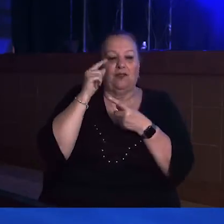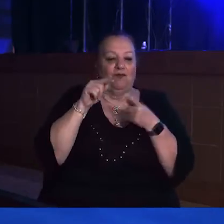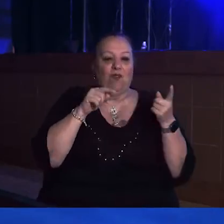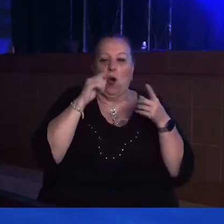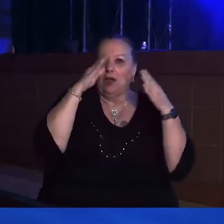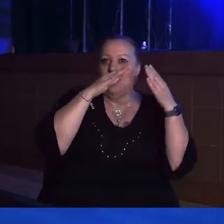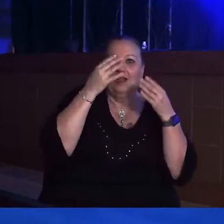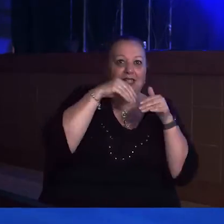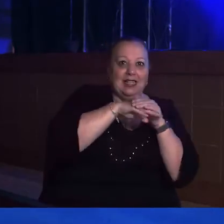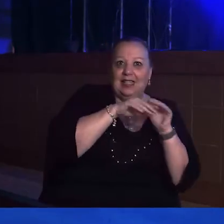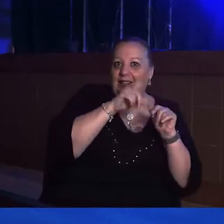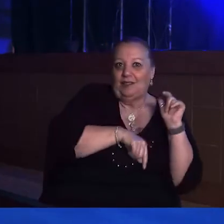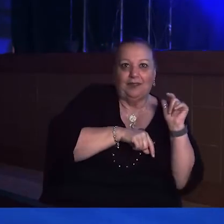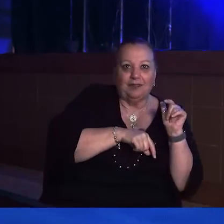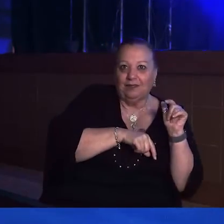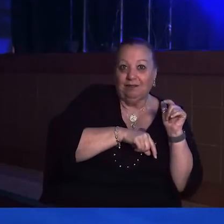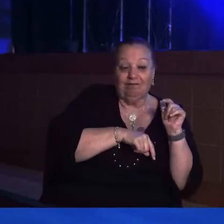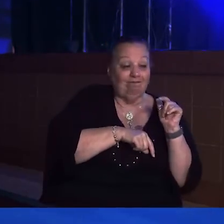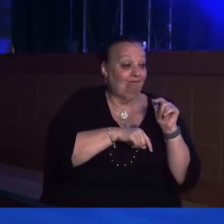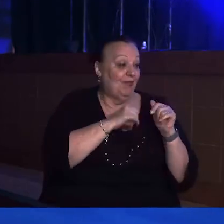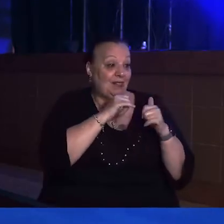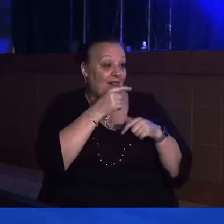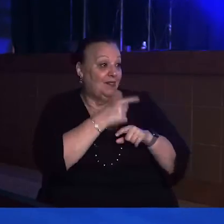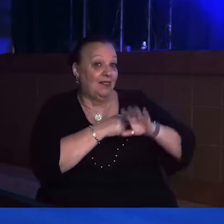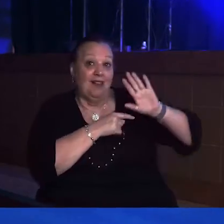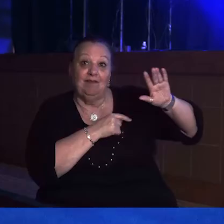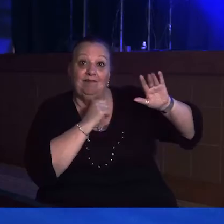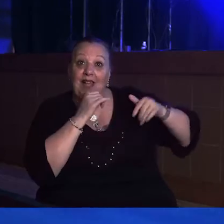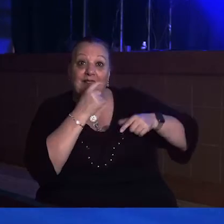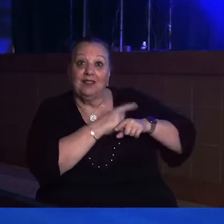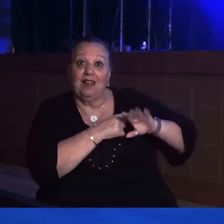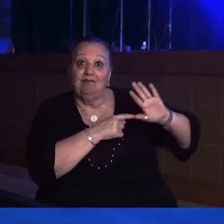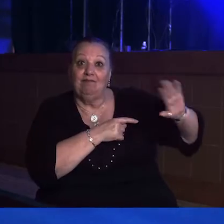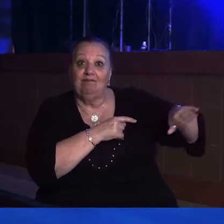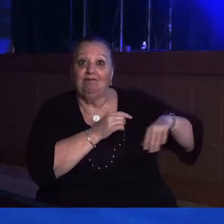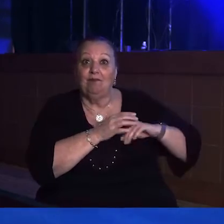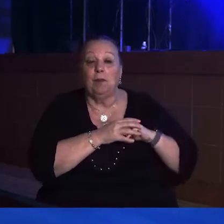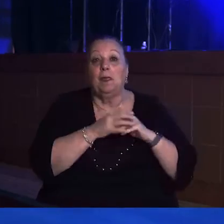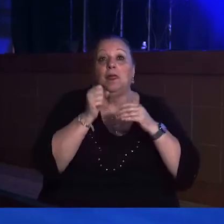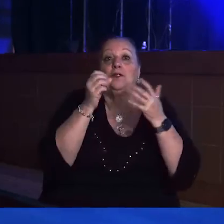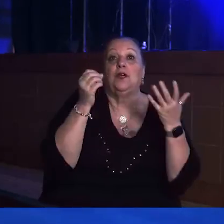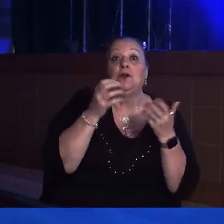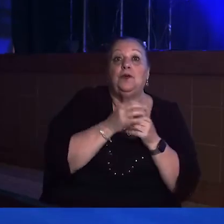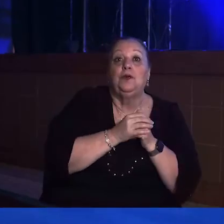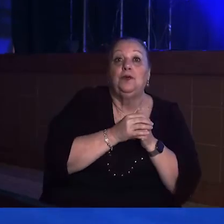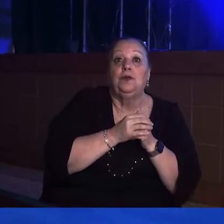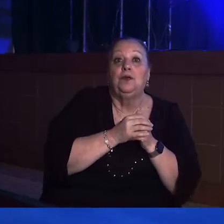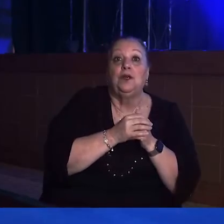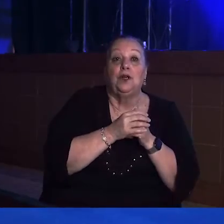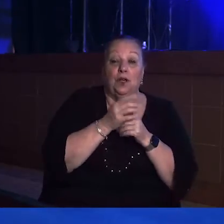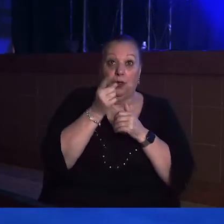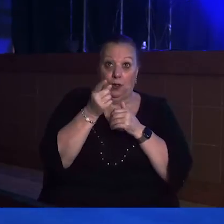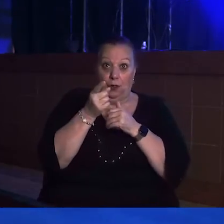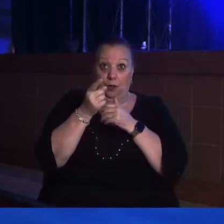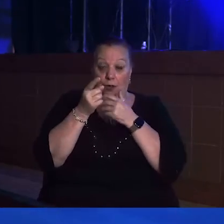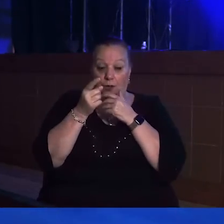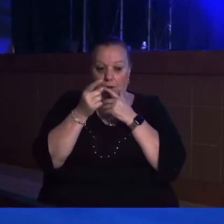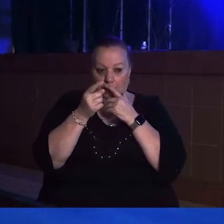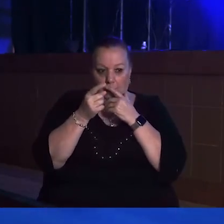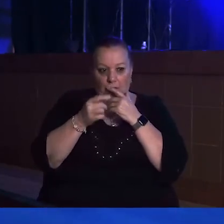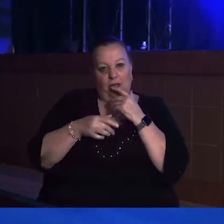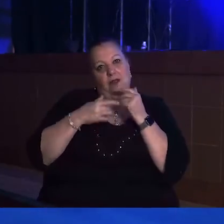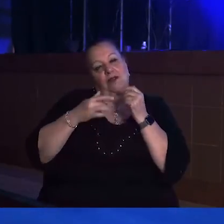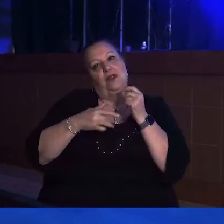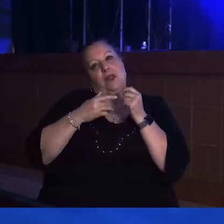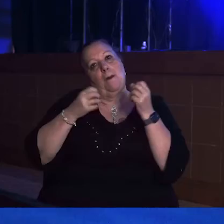in. And you're just saying, not today, not today. So when you feel fear coming